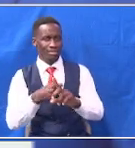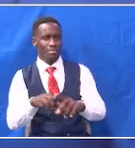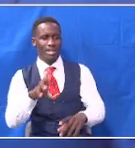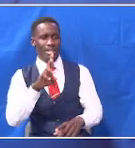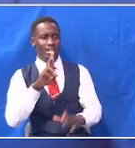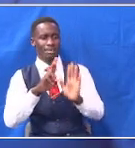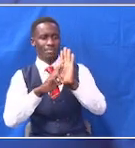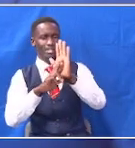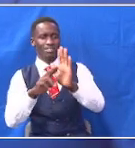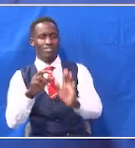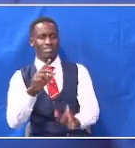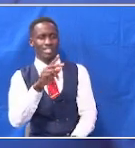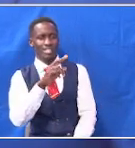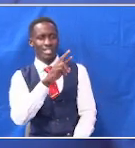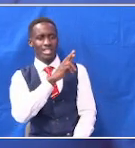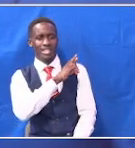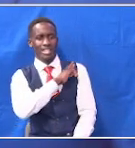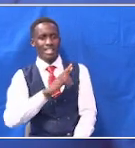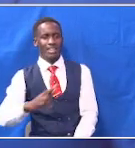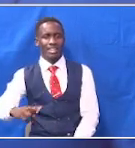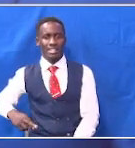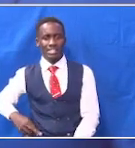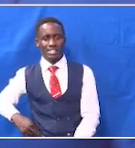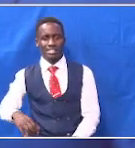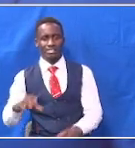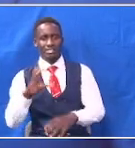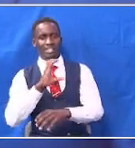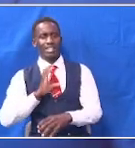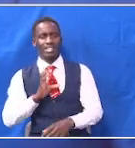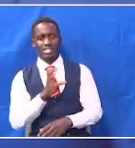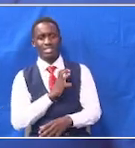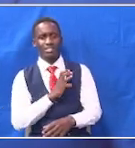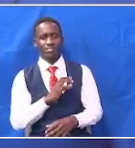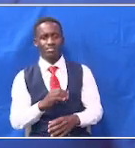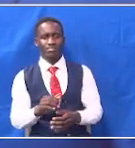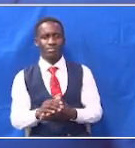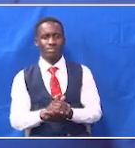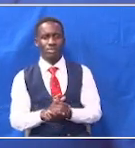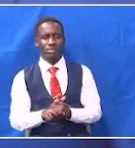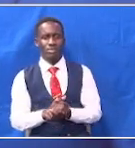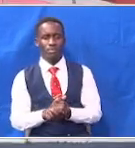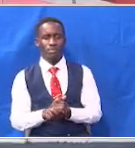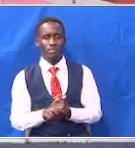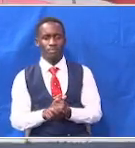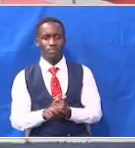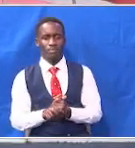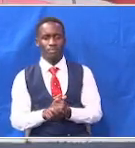National Council of Churches, the Reverend Agola. Karibu sana, and please, we'll be right back.